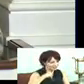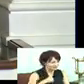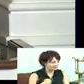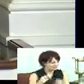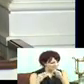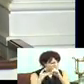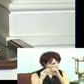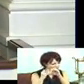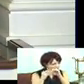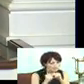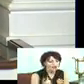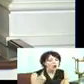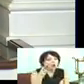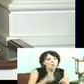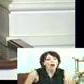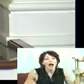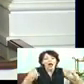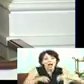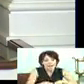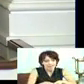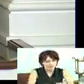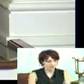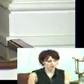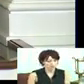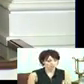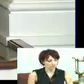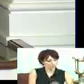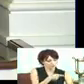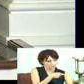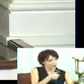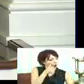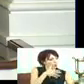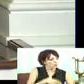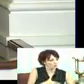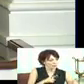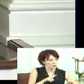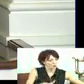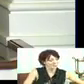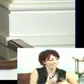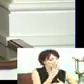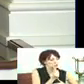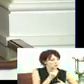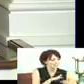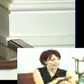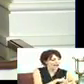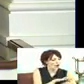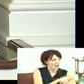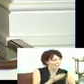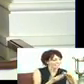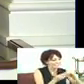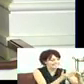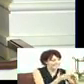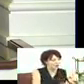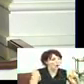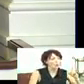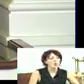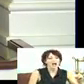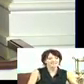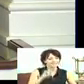had happened was that there was a woman who lived in the Jewish quarter of the city, and she had one only